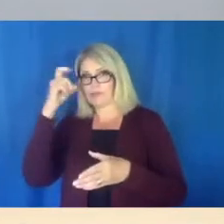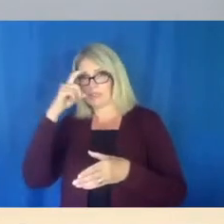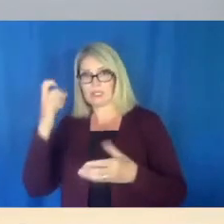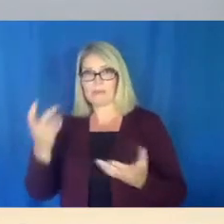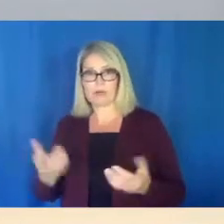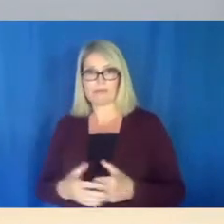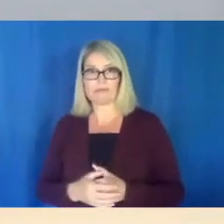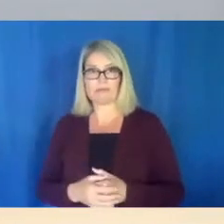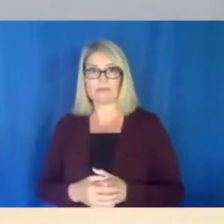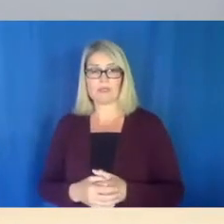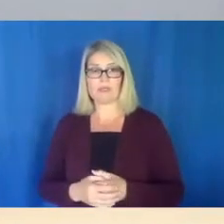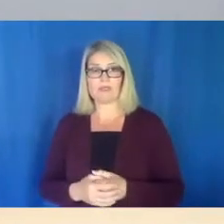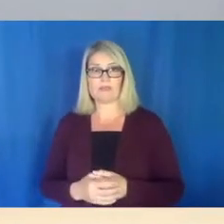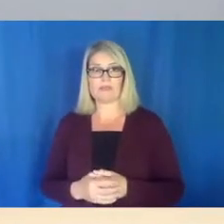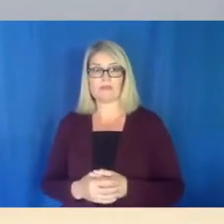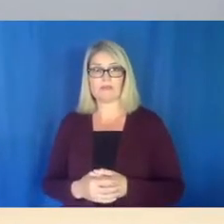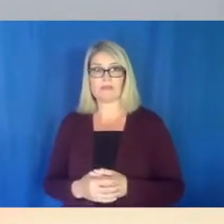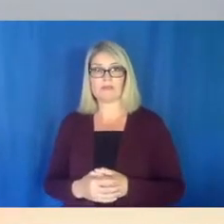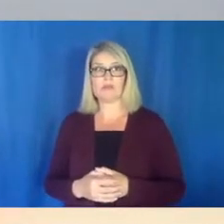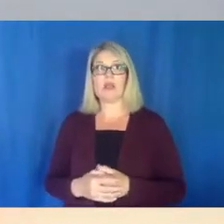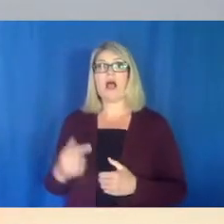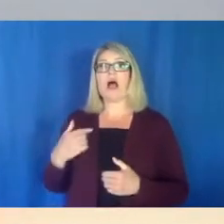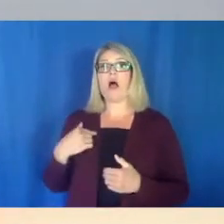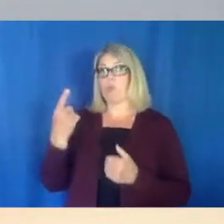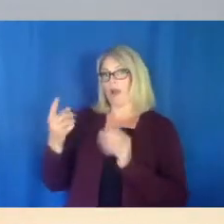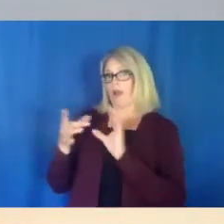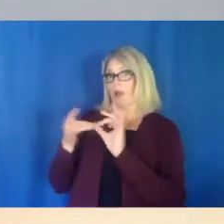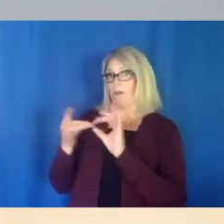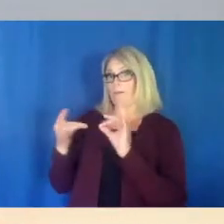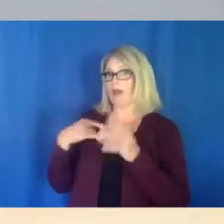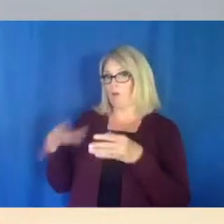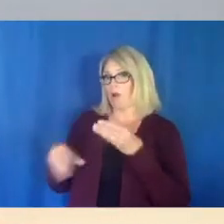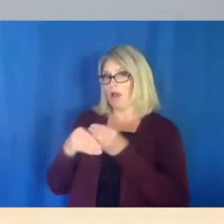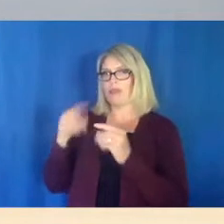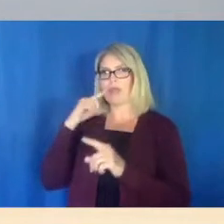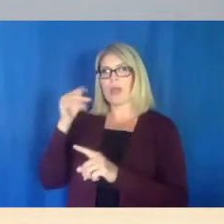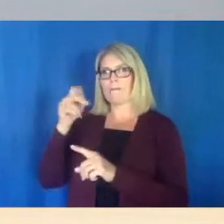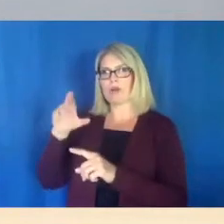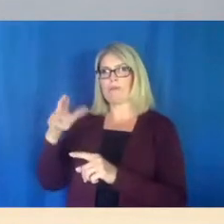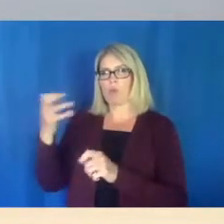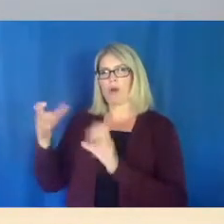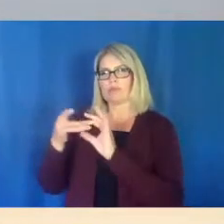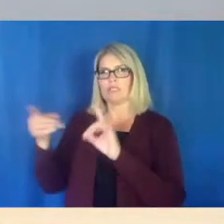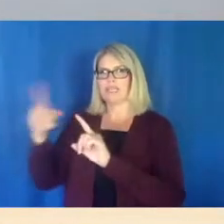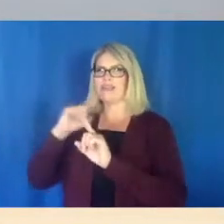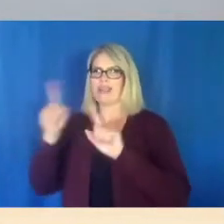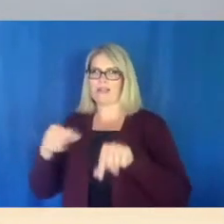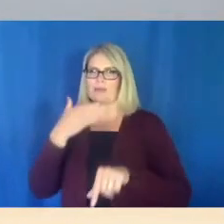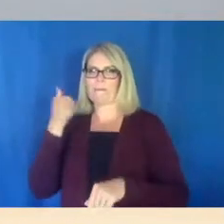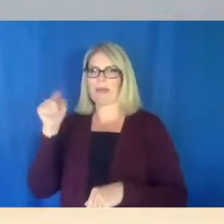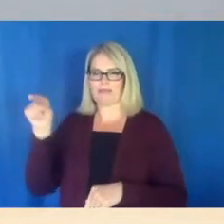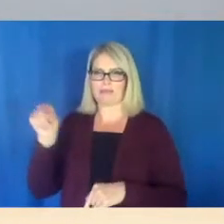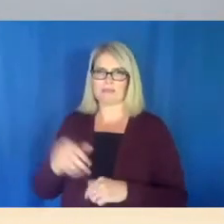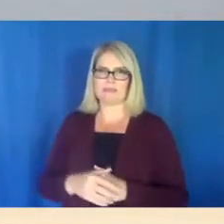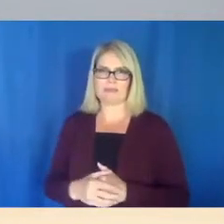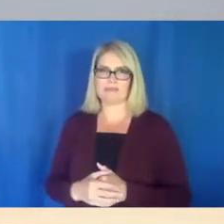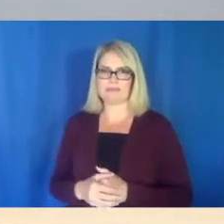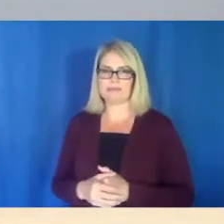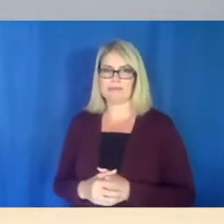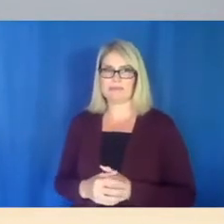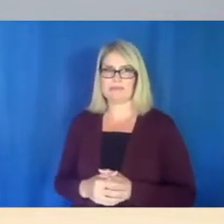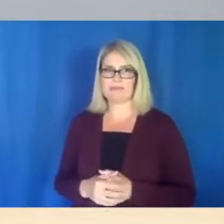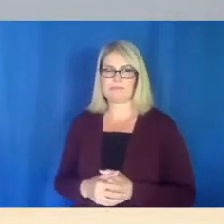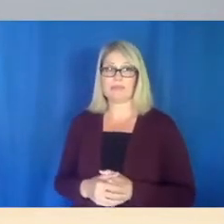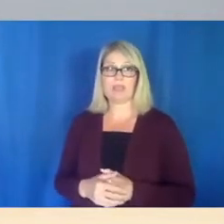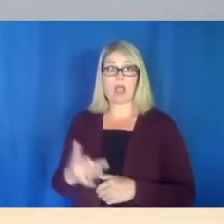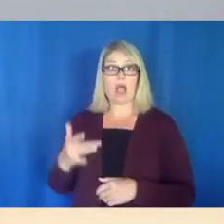Well, maybe I'll just make one comment, and I think the Premier is probably best able to address that question. But I think we are